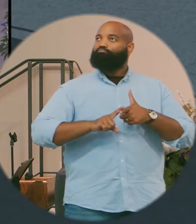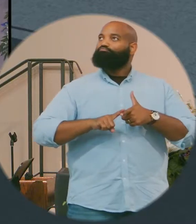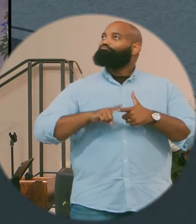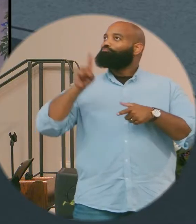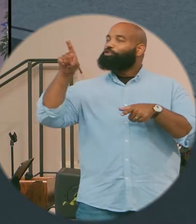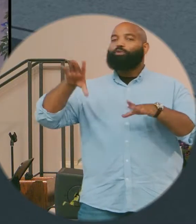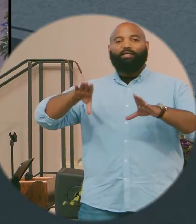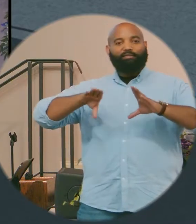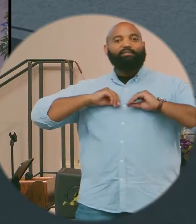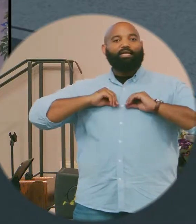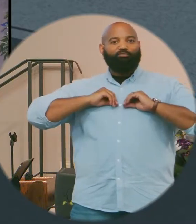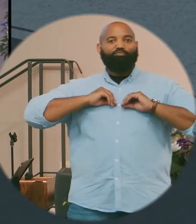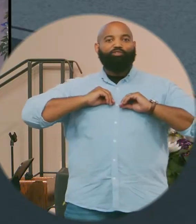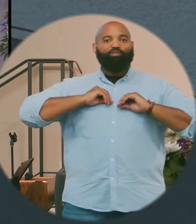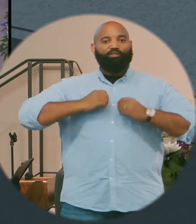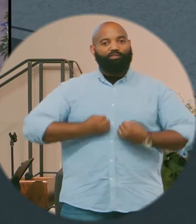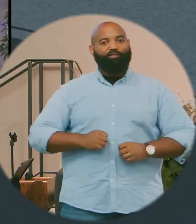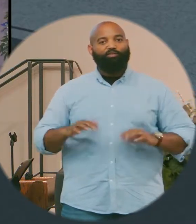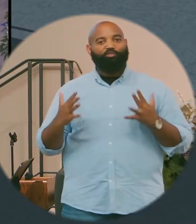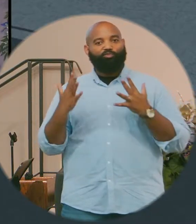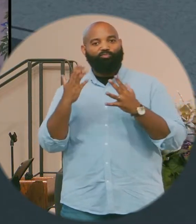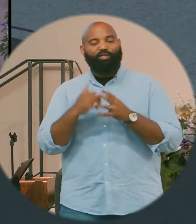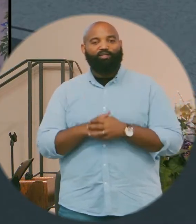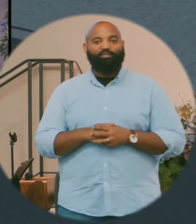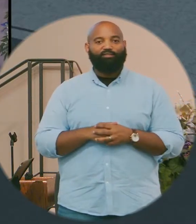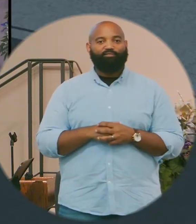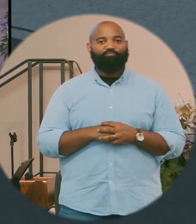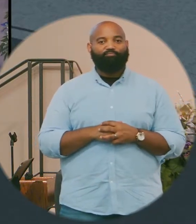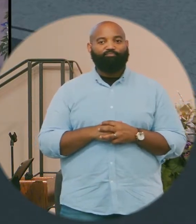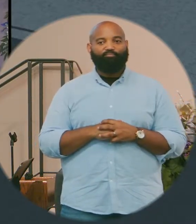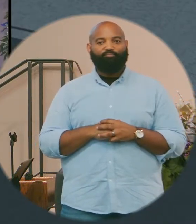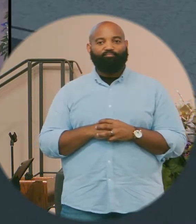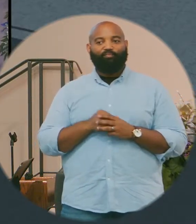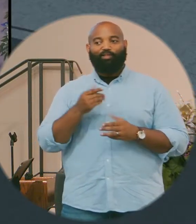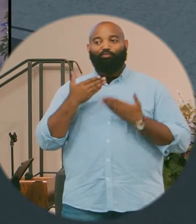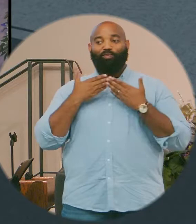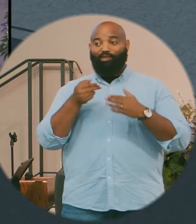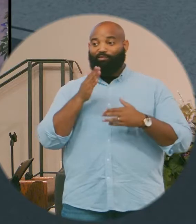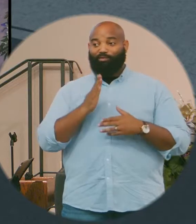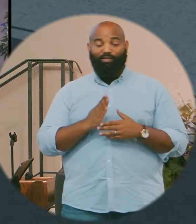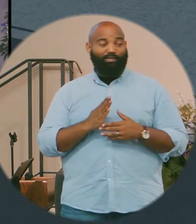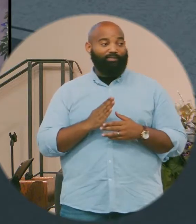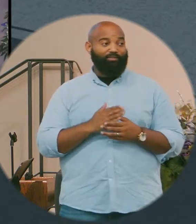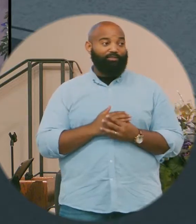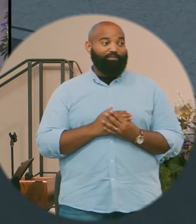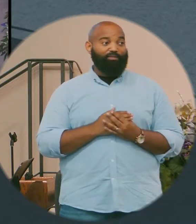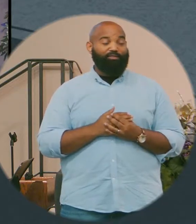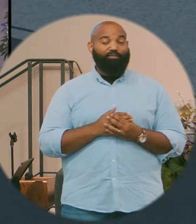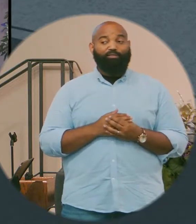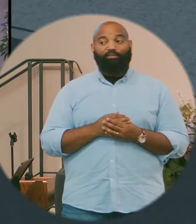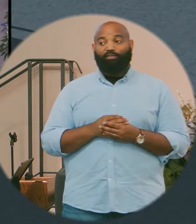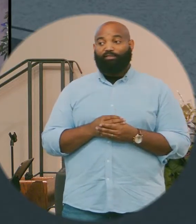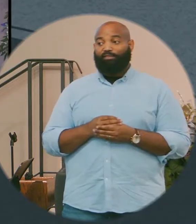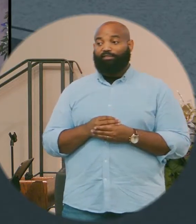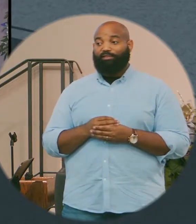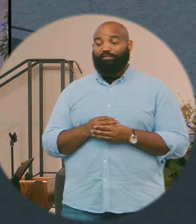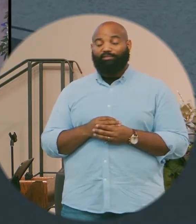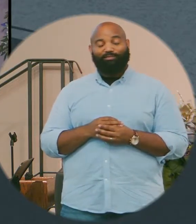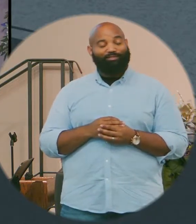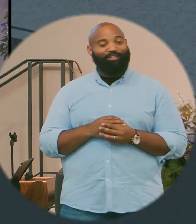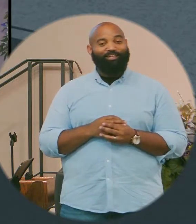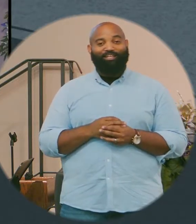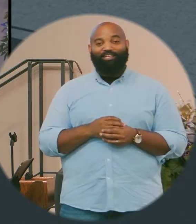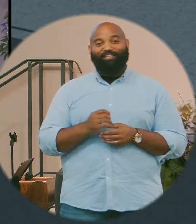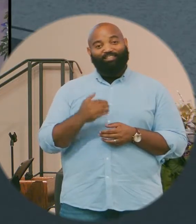these sacrifices." If you are grateful that God does not hold what you did over your head, but